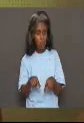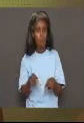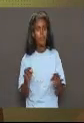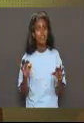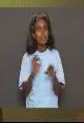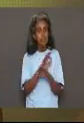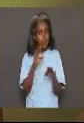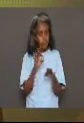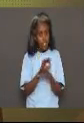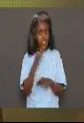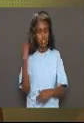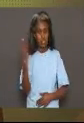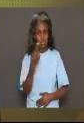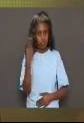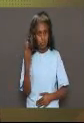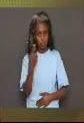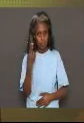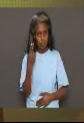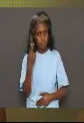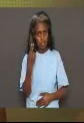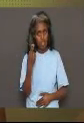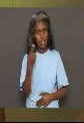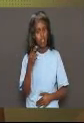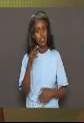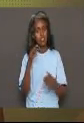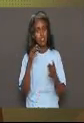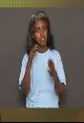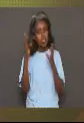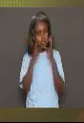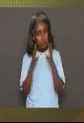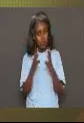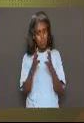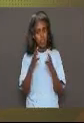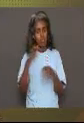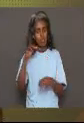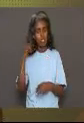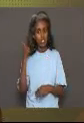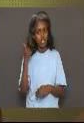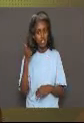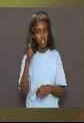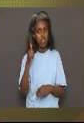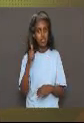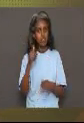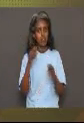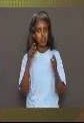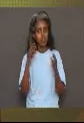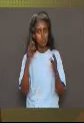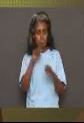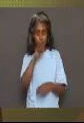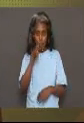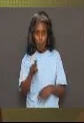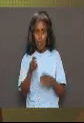lot today, have we not? Functions can be used and swapped around with each